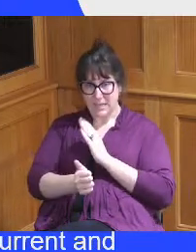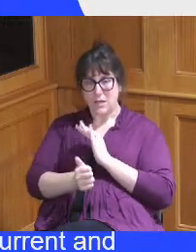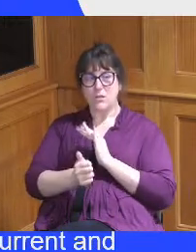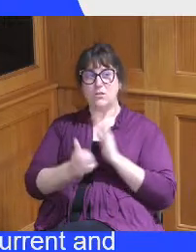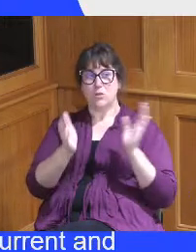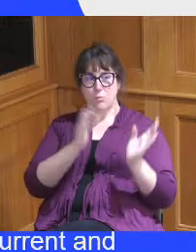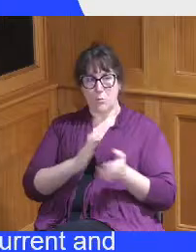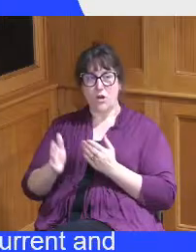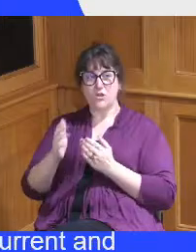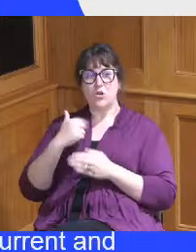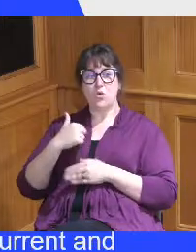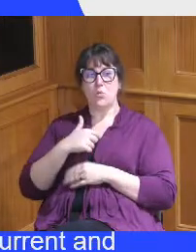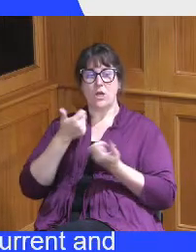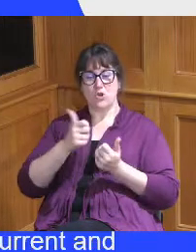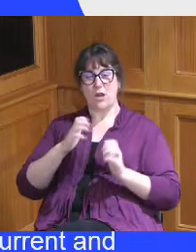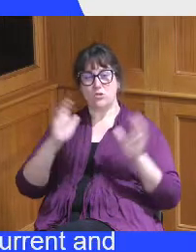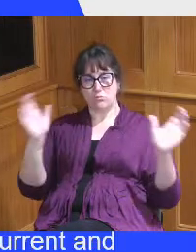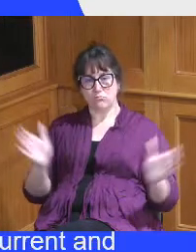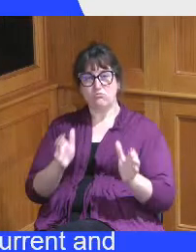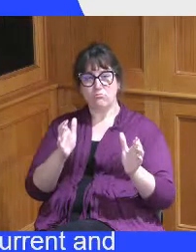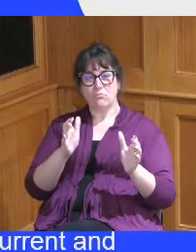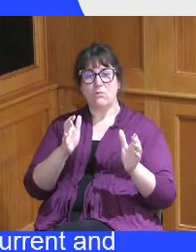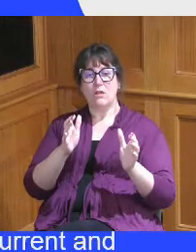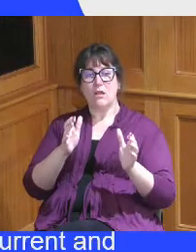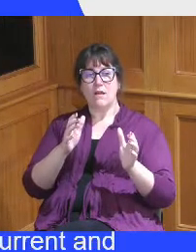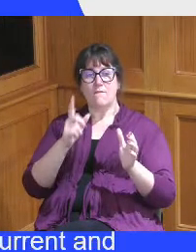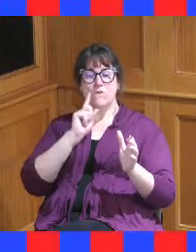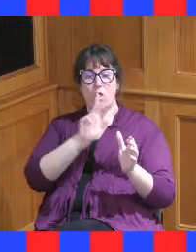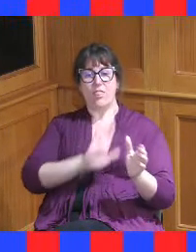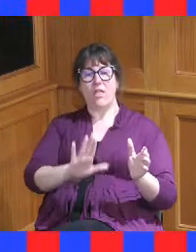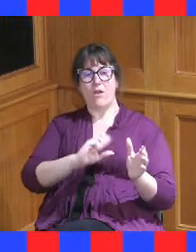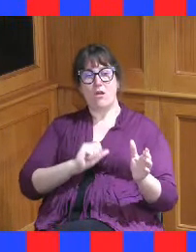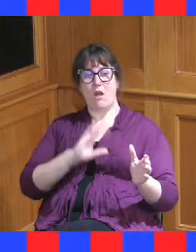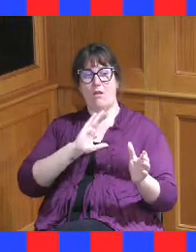that are confident in any space that they occupy.